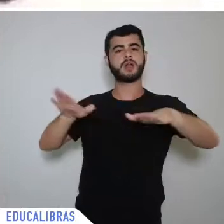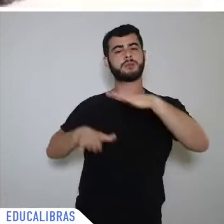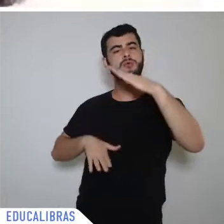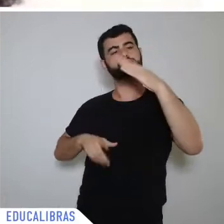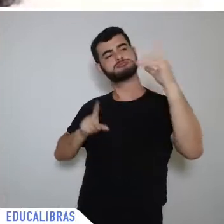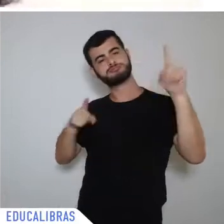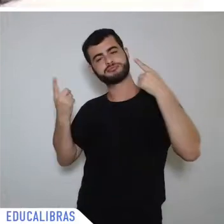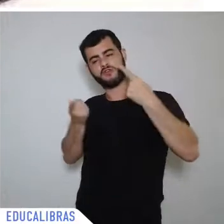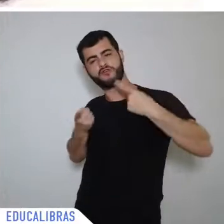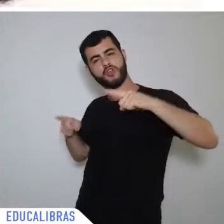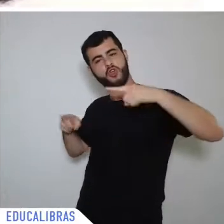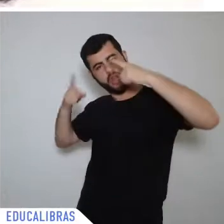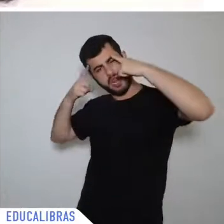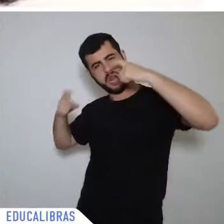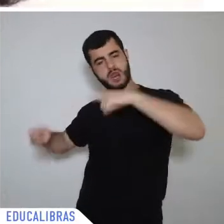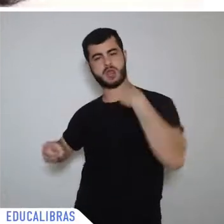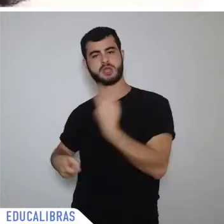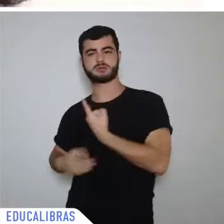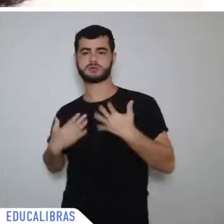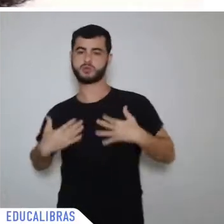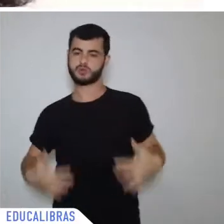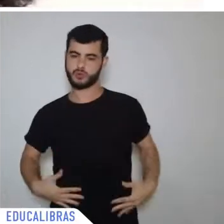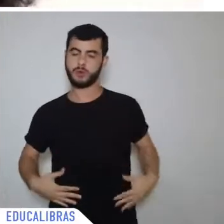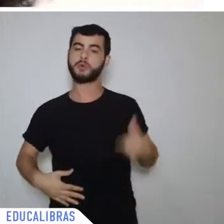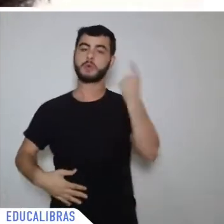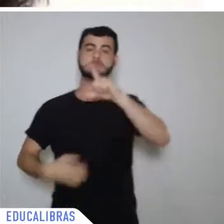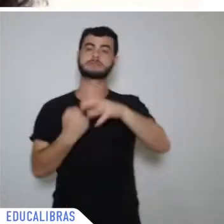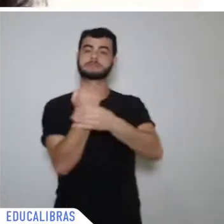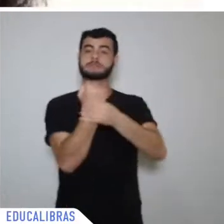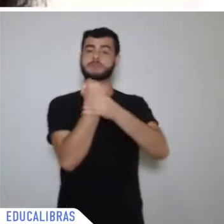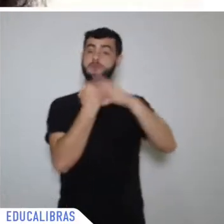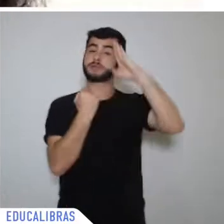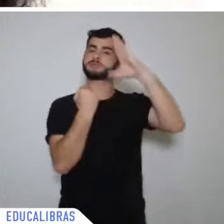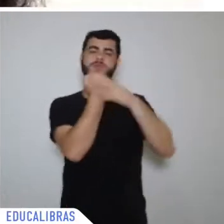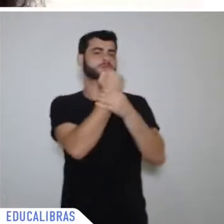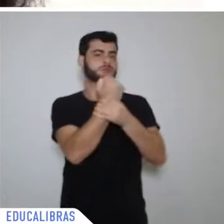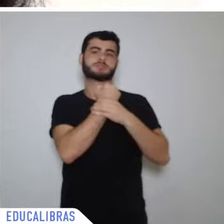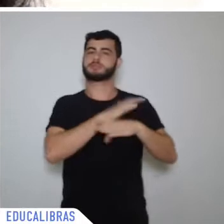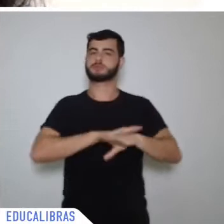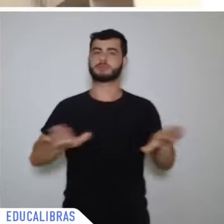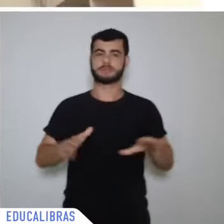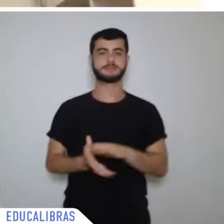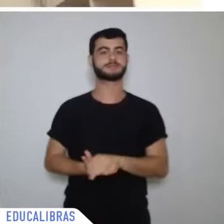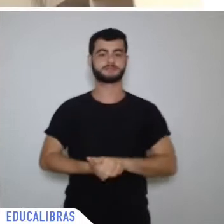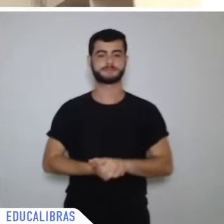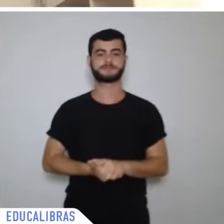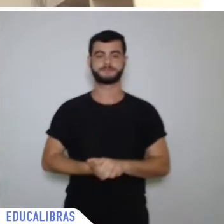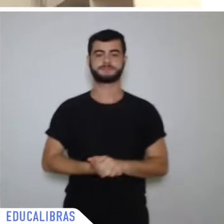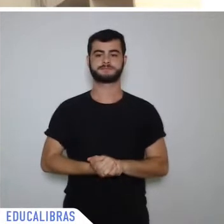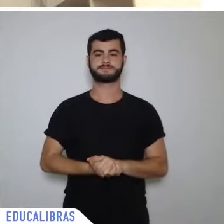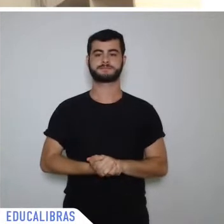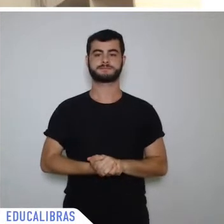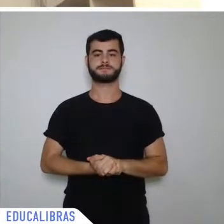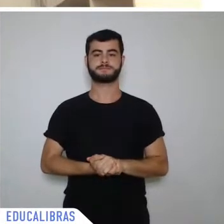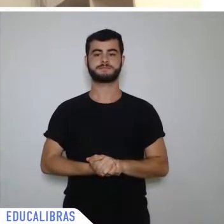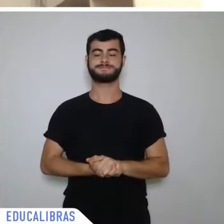bodies and ensuring our safety, first of all.